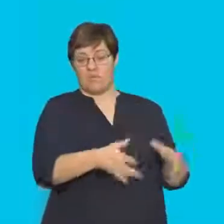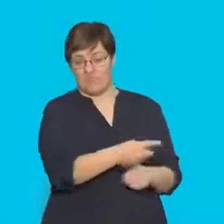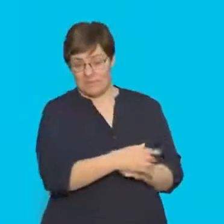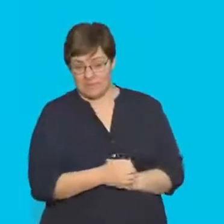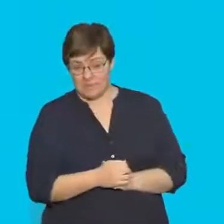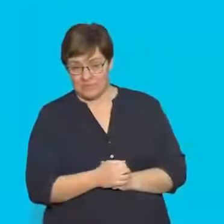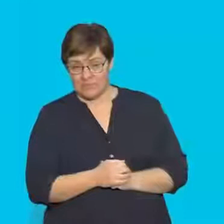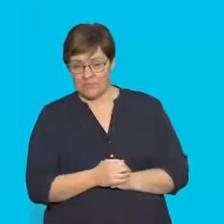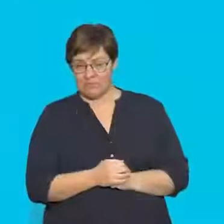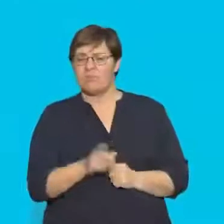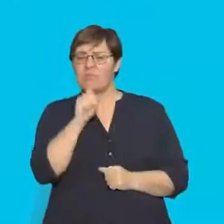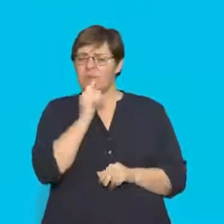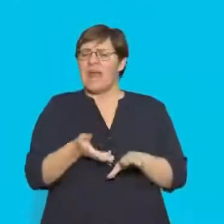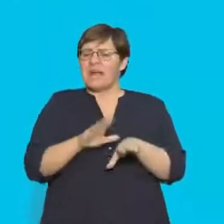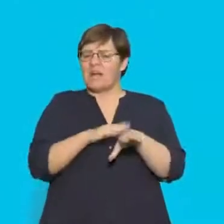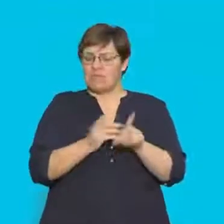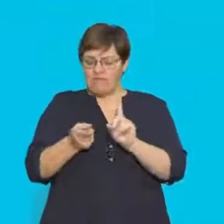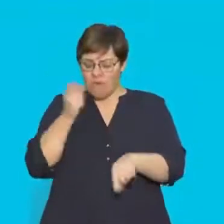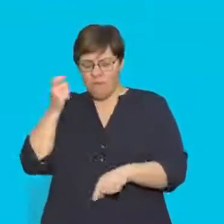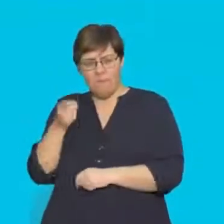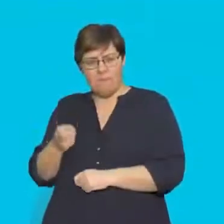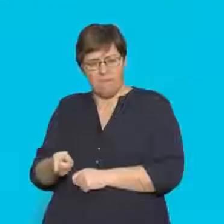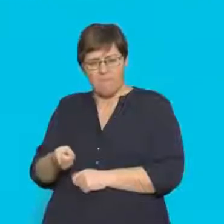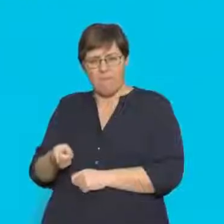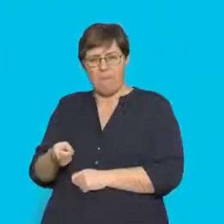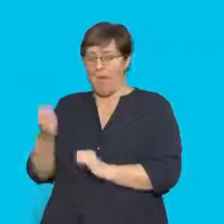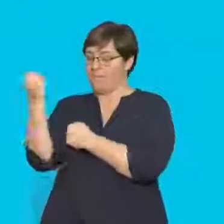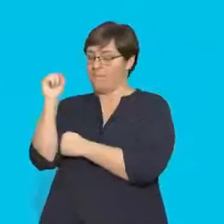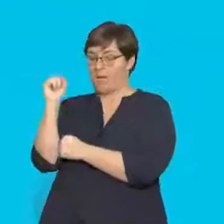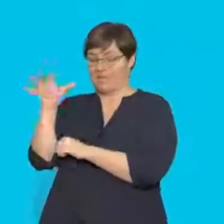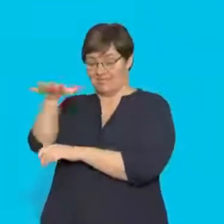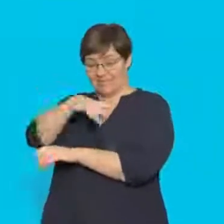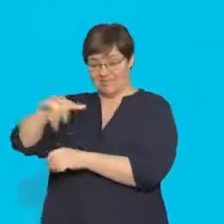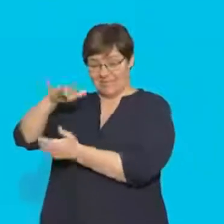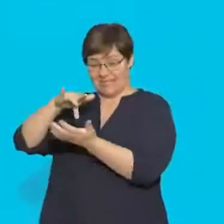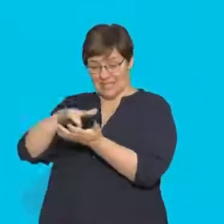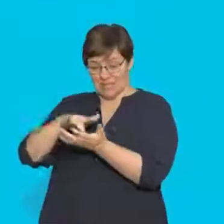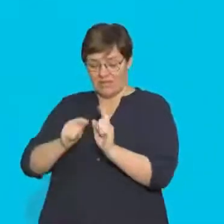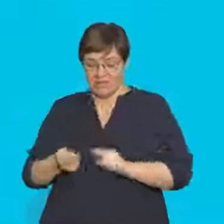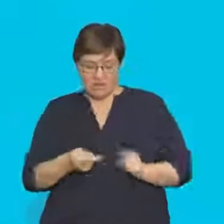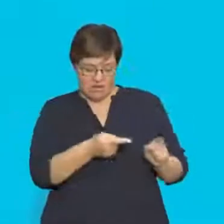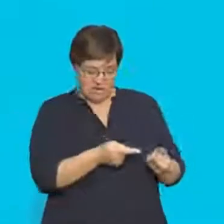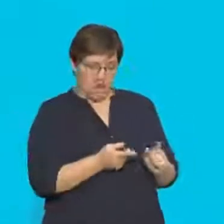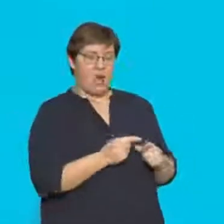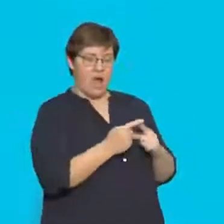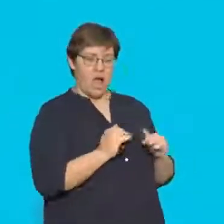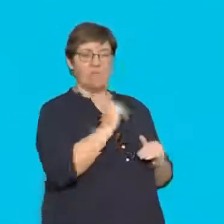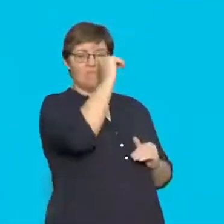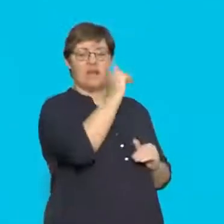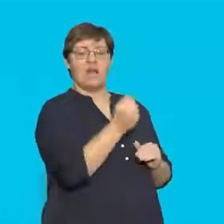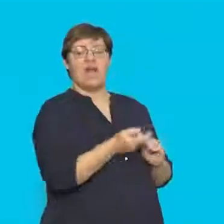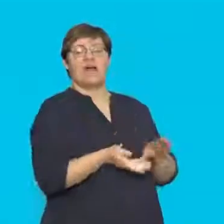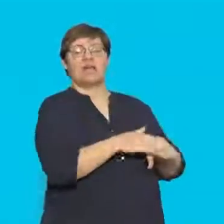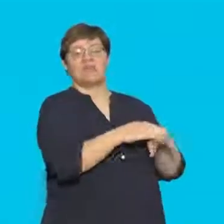are ways to make the current from the power station be transformed into a high voltage